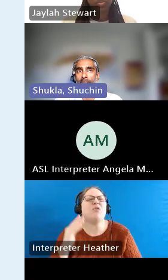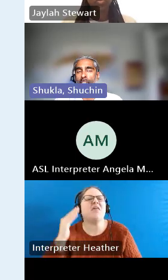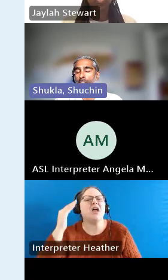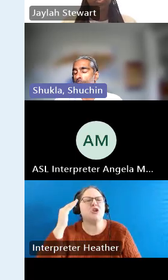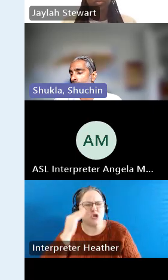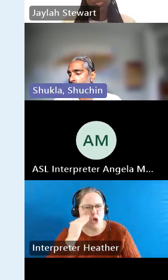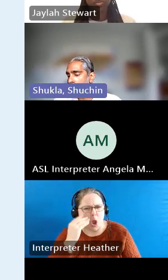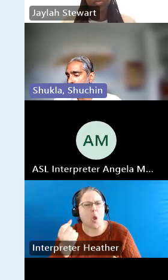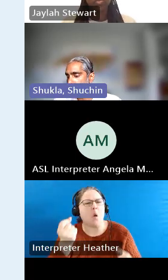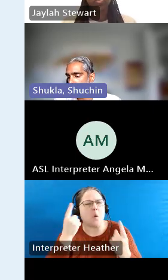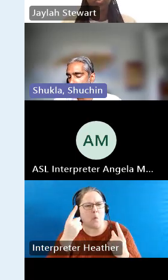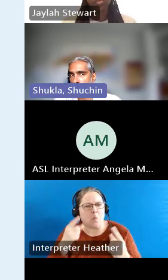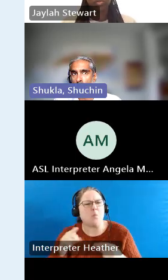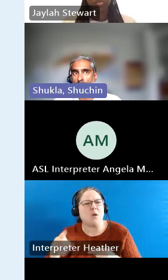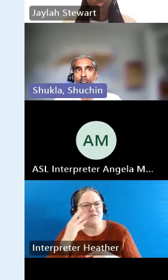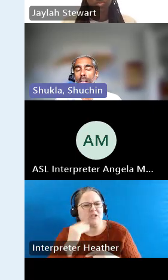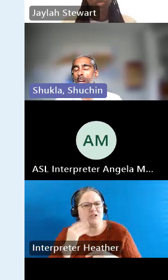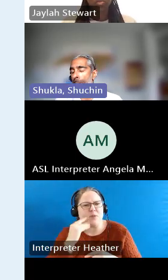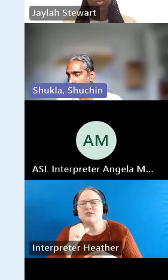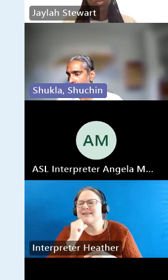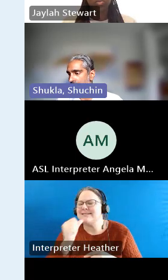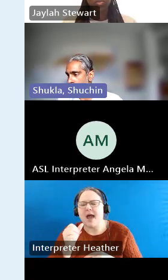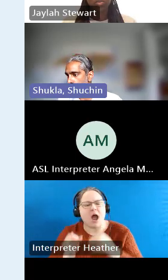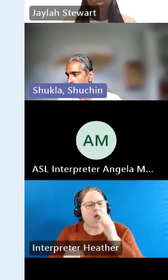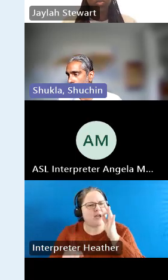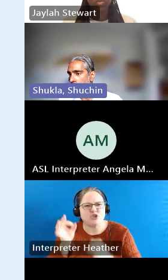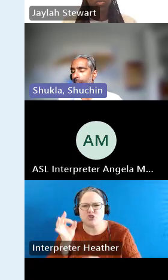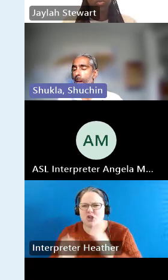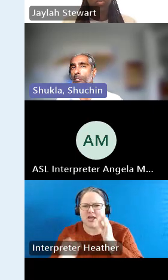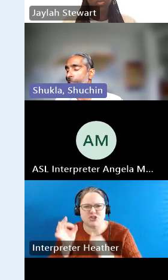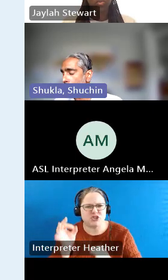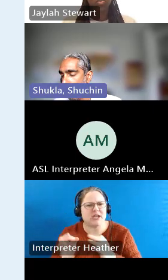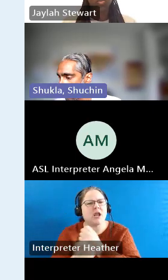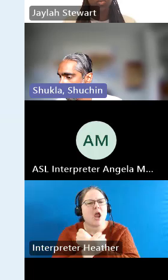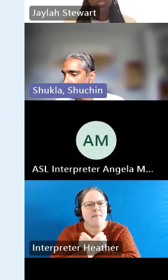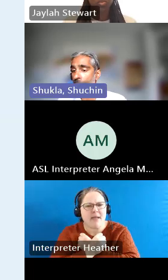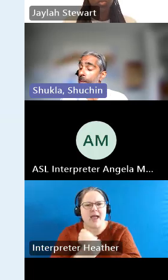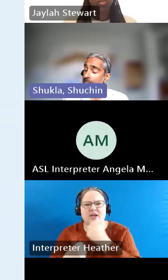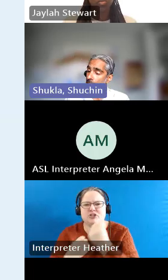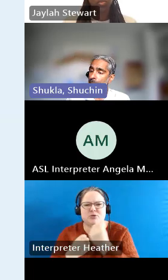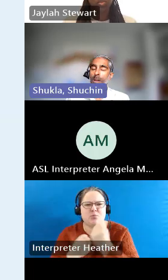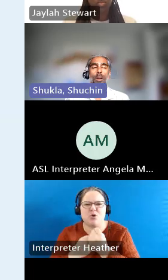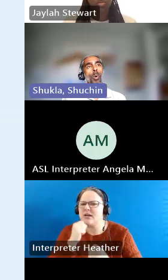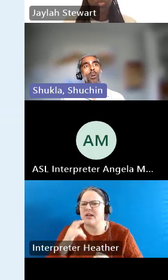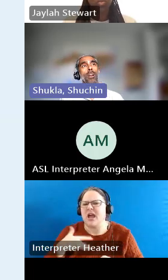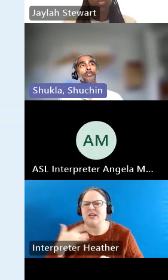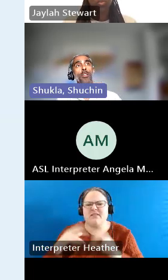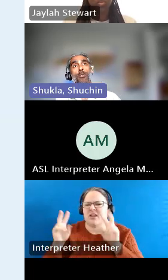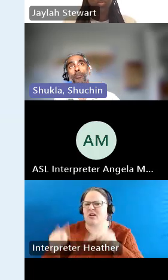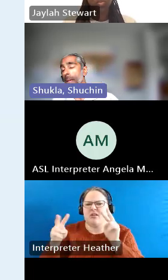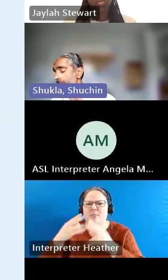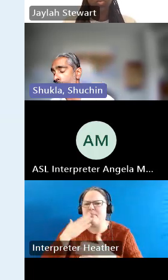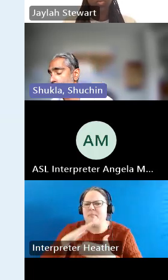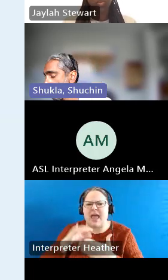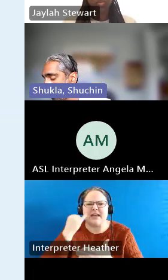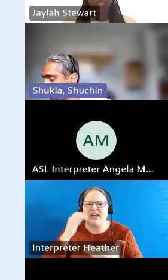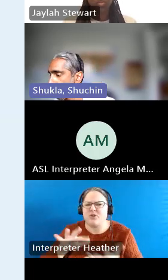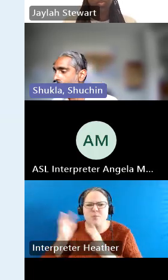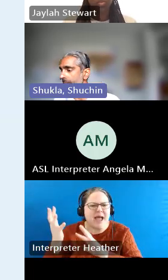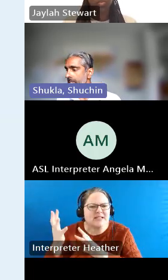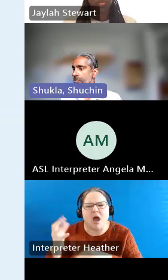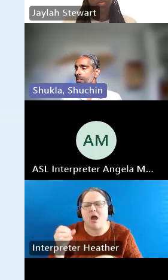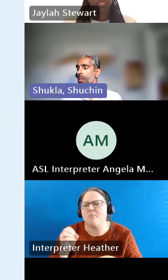through and can give you non-judgmental, compassionate support and not make you feel bad for if you mess up or if you make